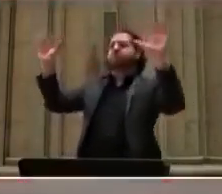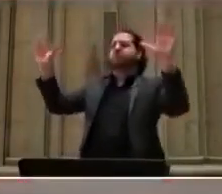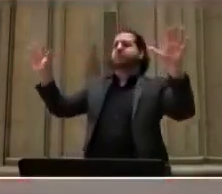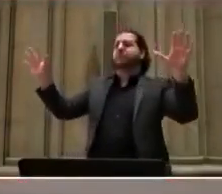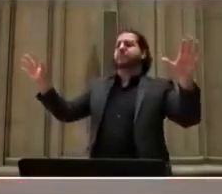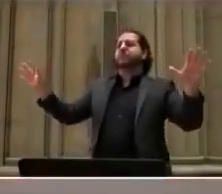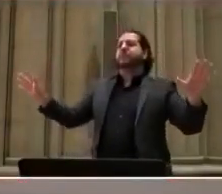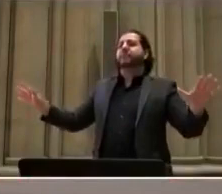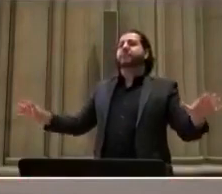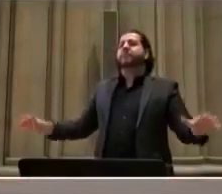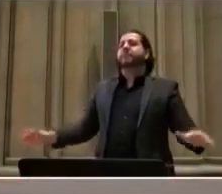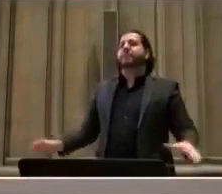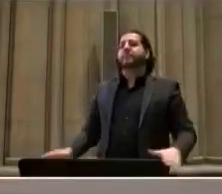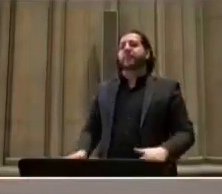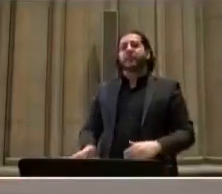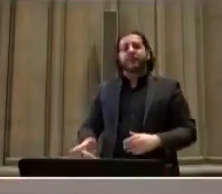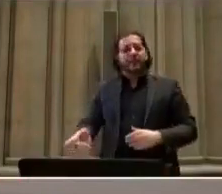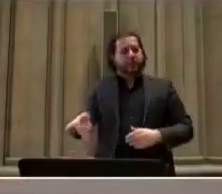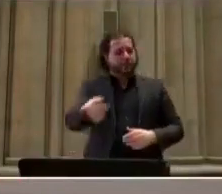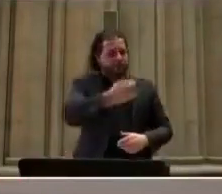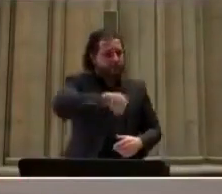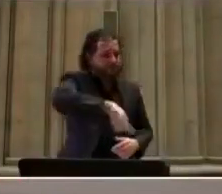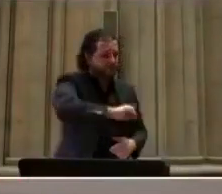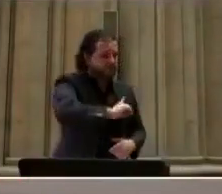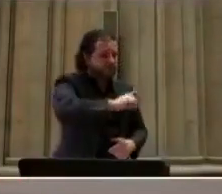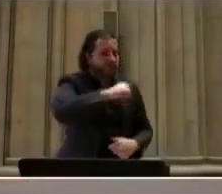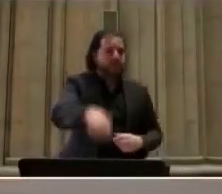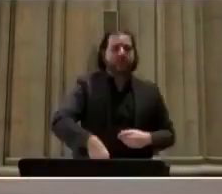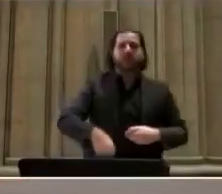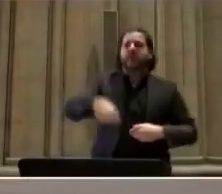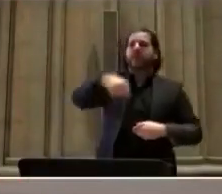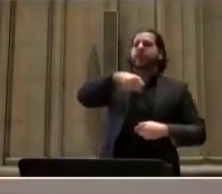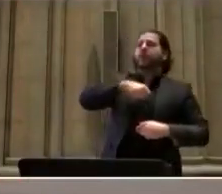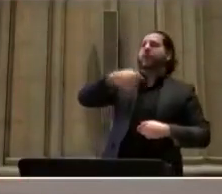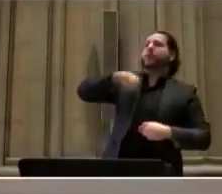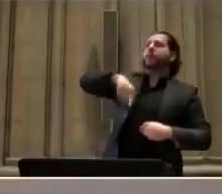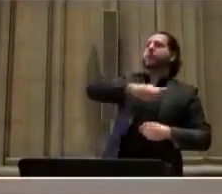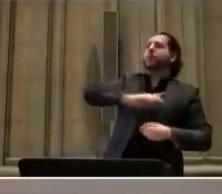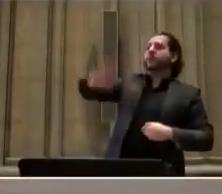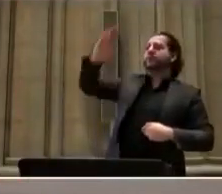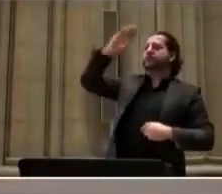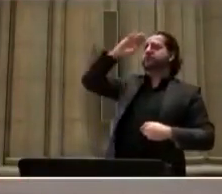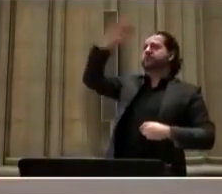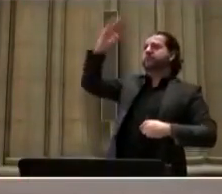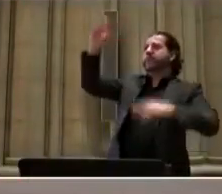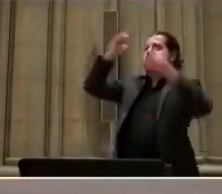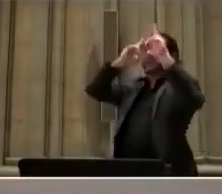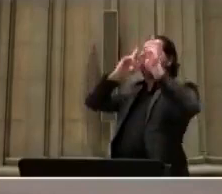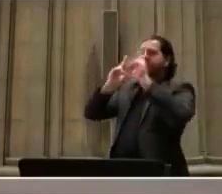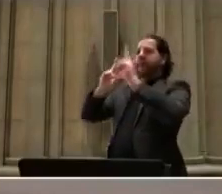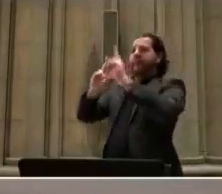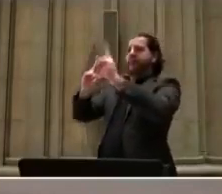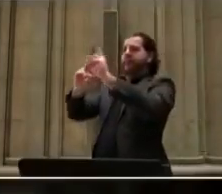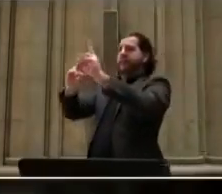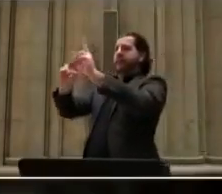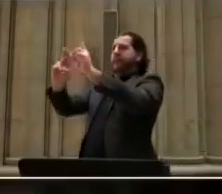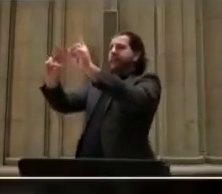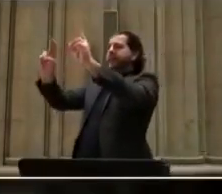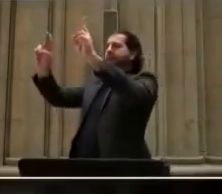light what so proudly we hailed at